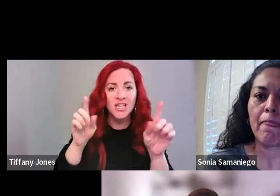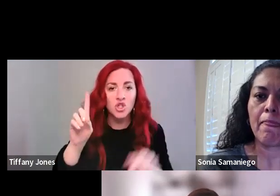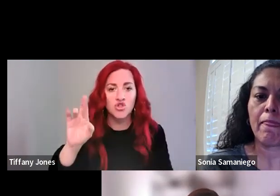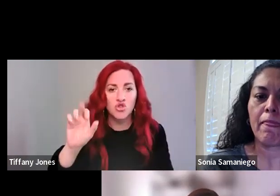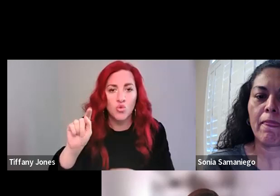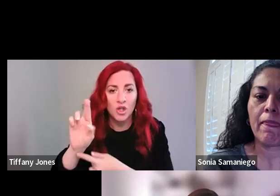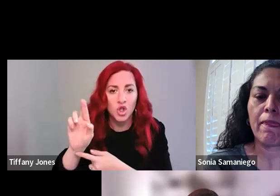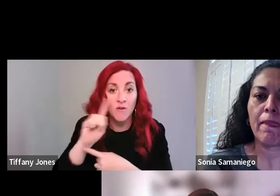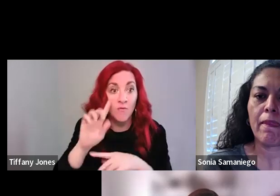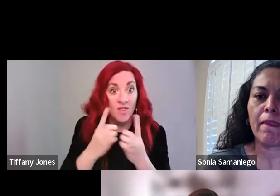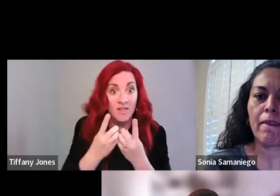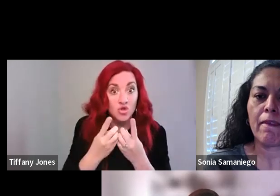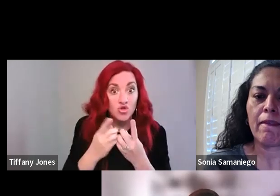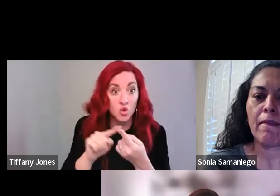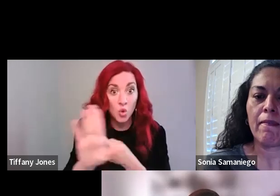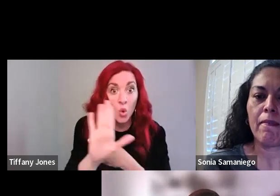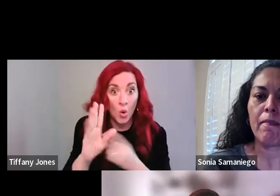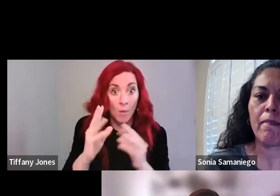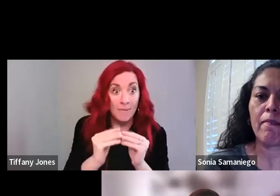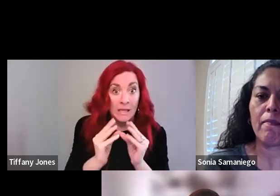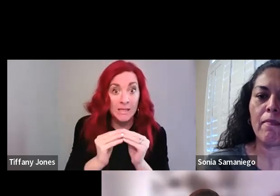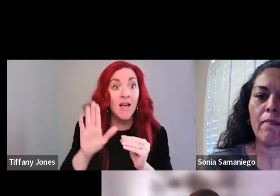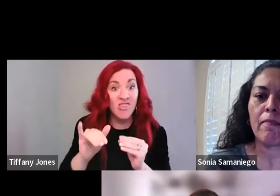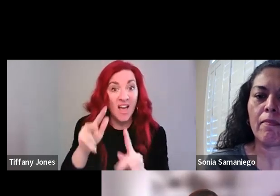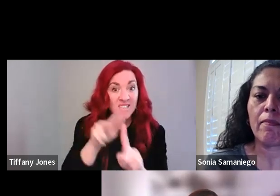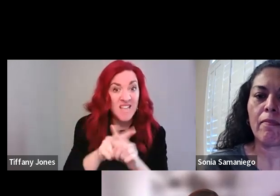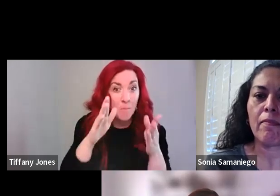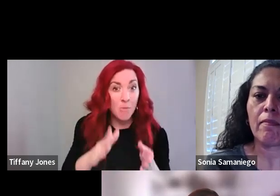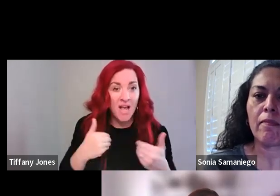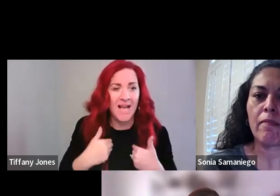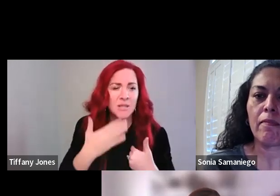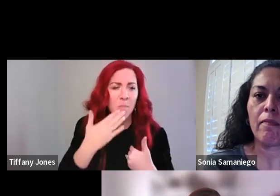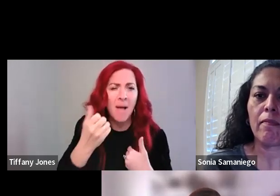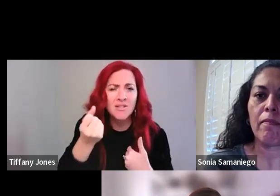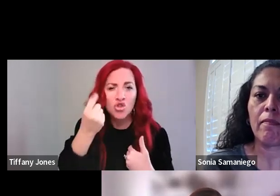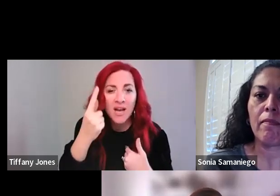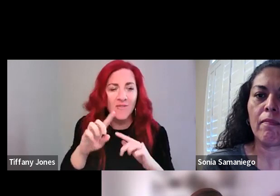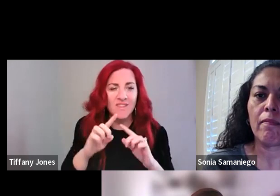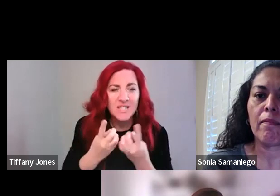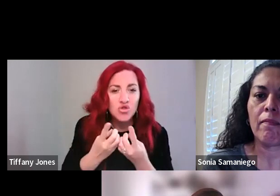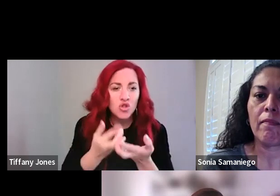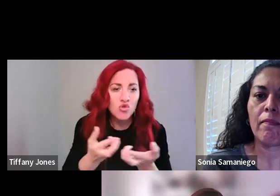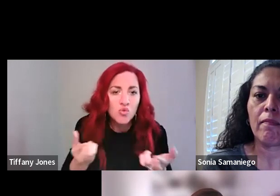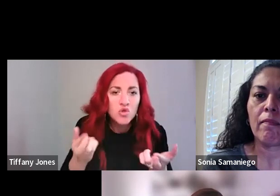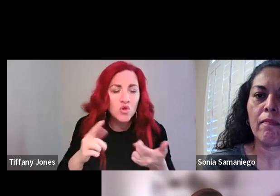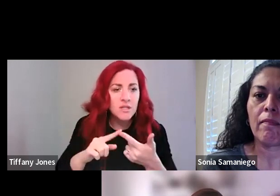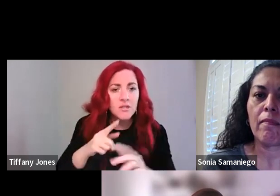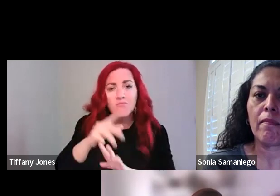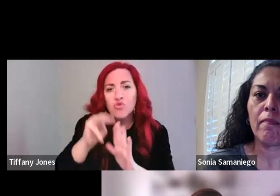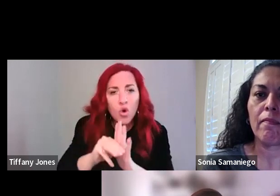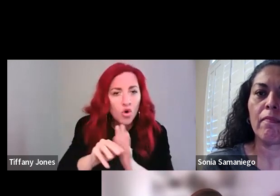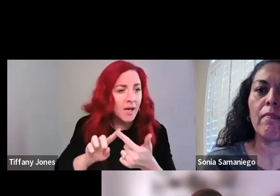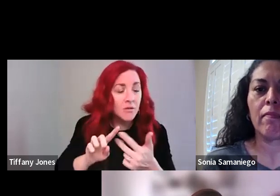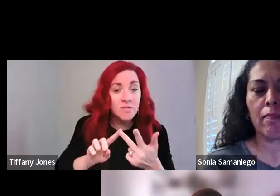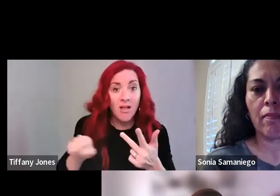the district to your meetings, because they are the person who will have the best understanding of the district's resources and programming, and be